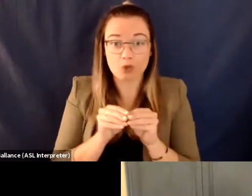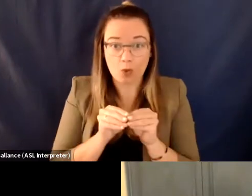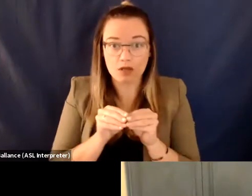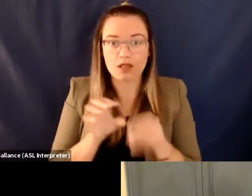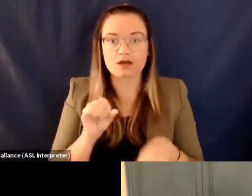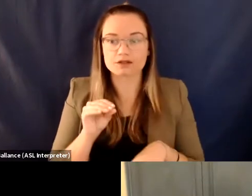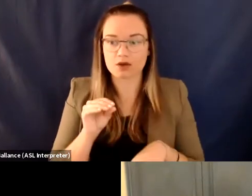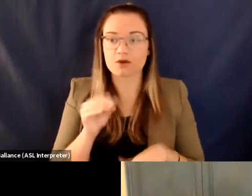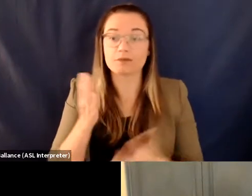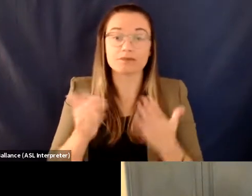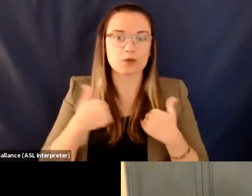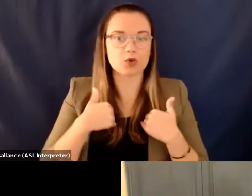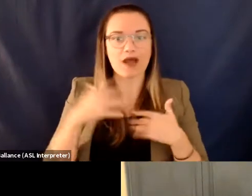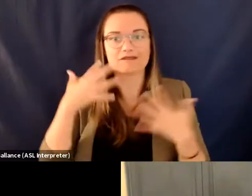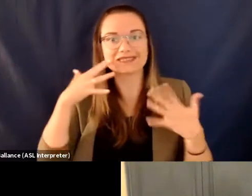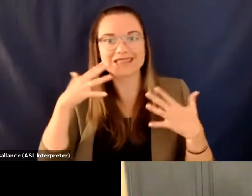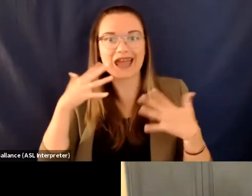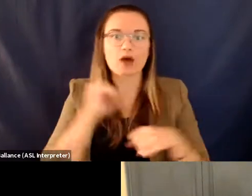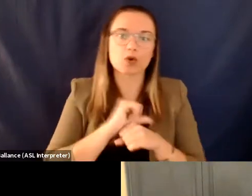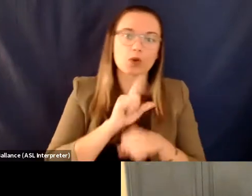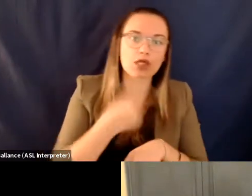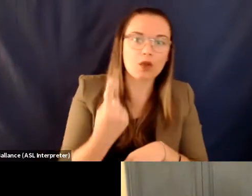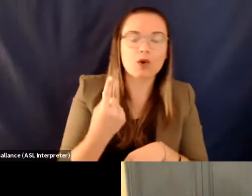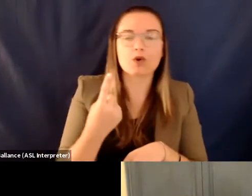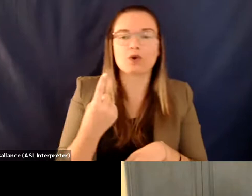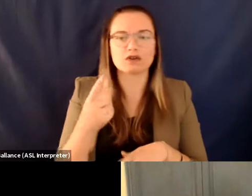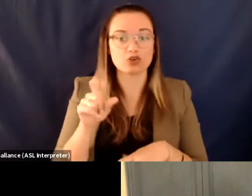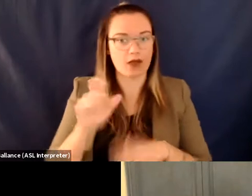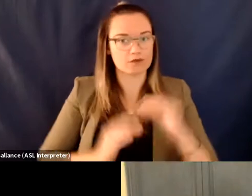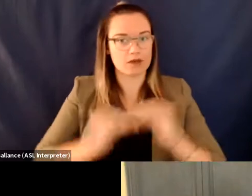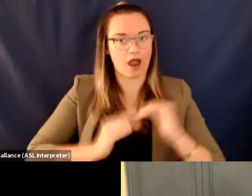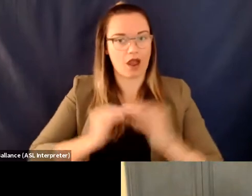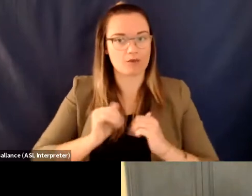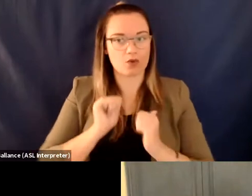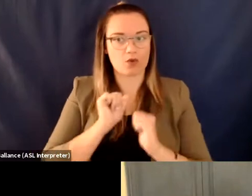and you might have a sound recordist, or you might be working by yourself, and you have to be comfortable working that way and